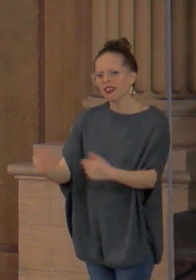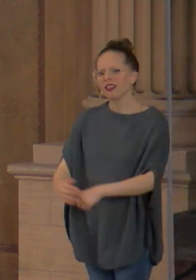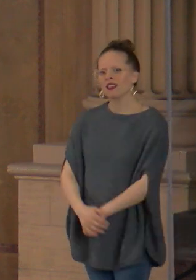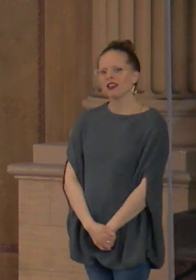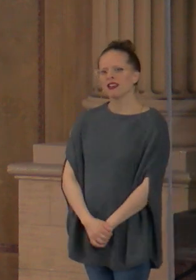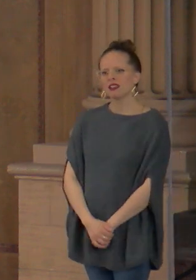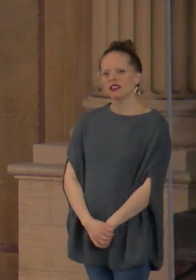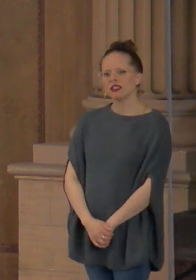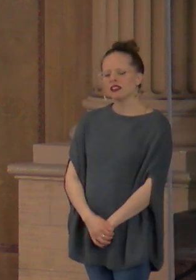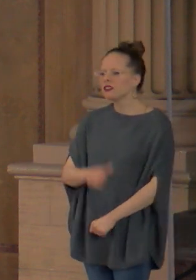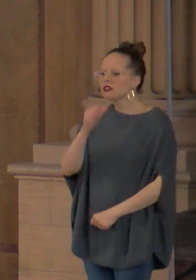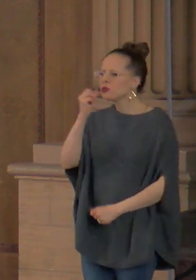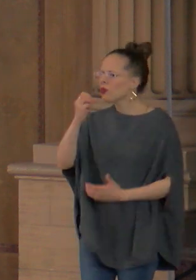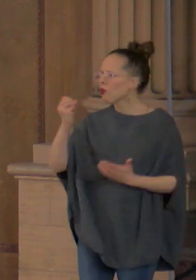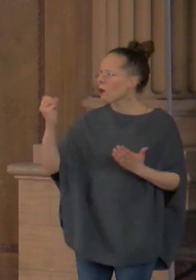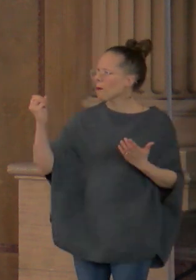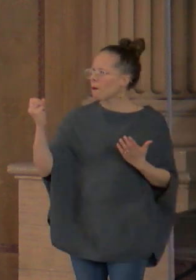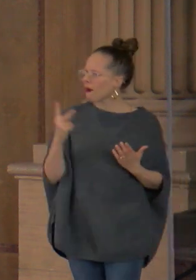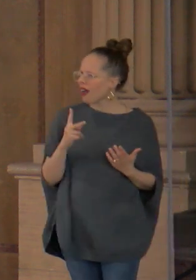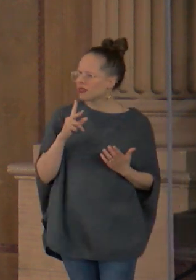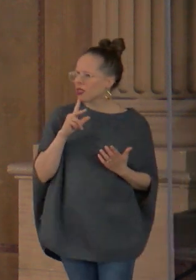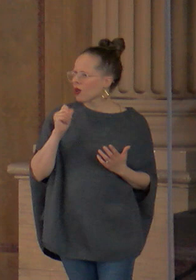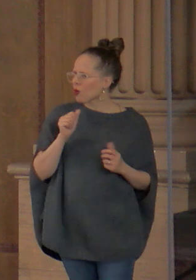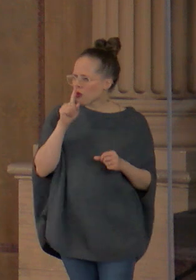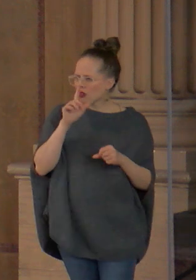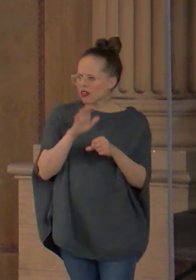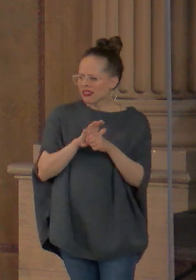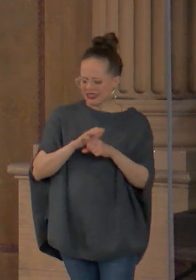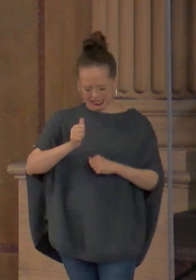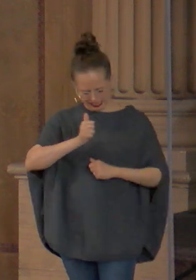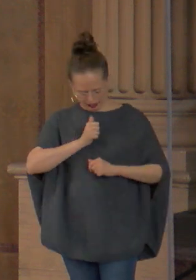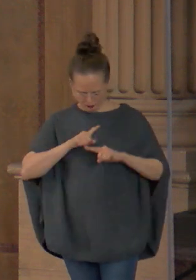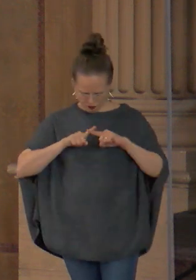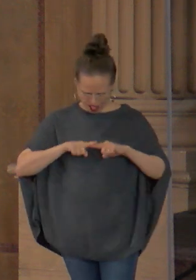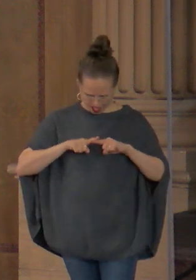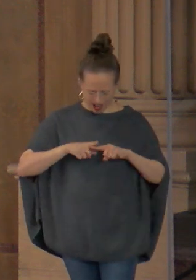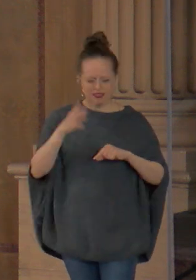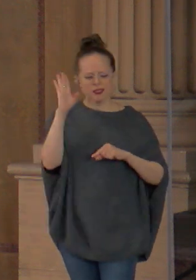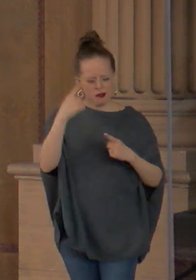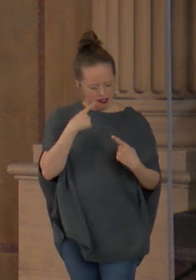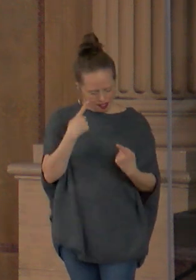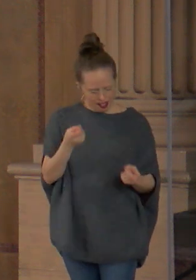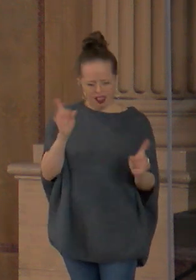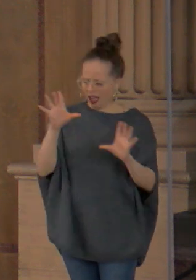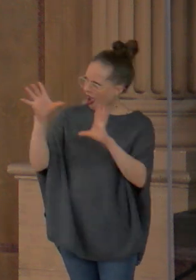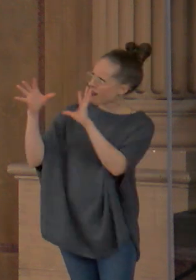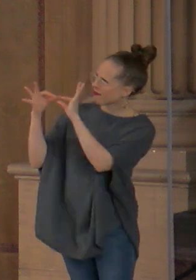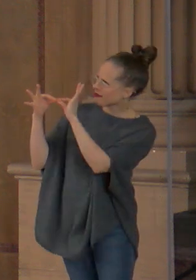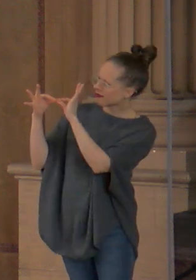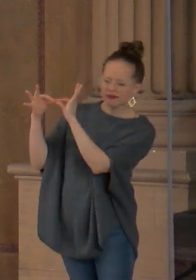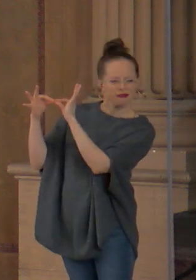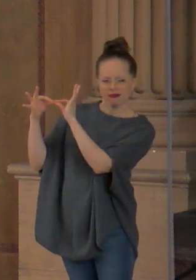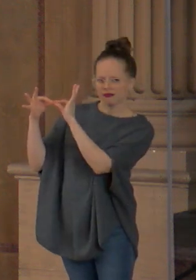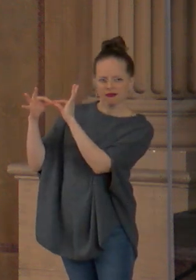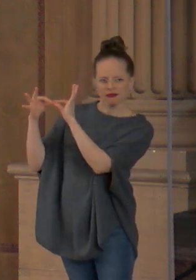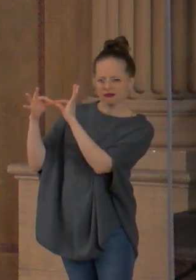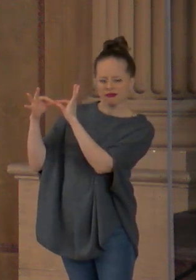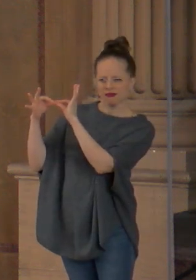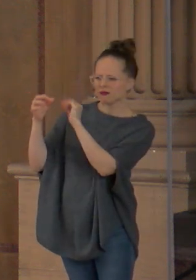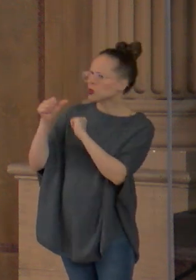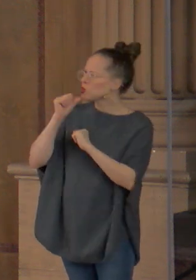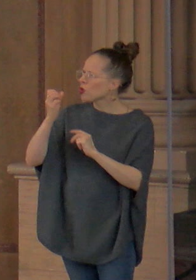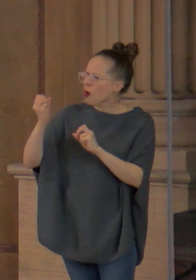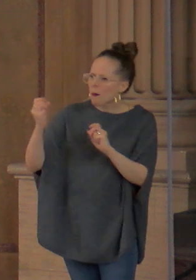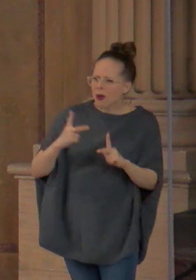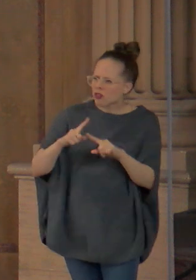And don't go back to that mindset that says it's my self reliance that will get me to God. It will always bring ruin. Don't go back to